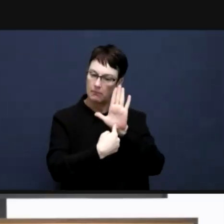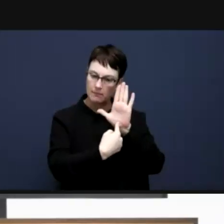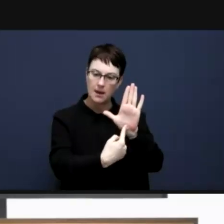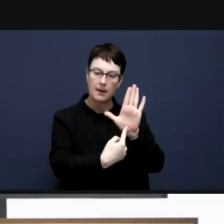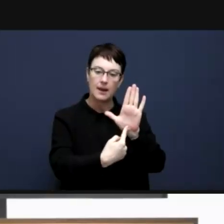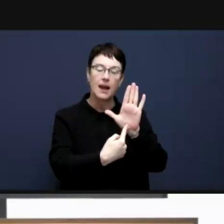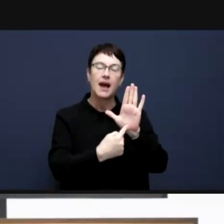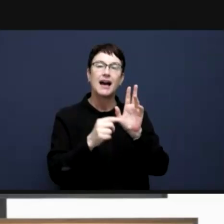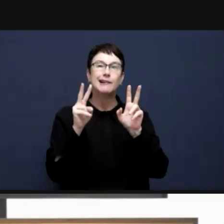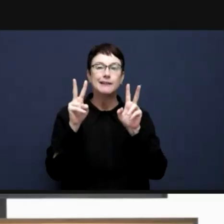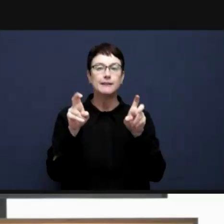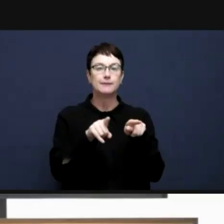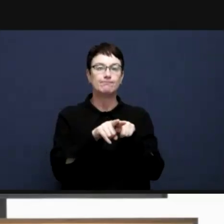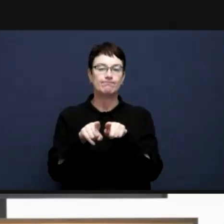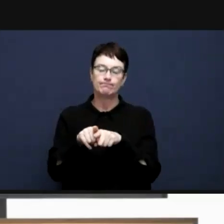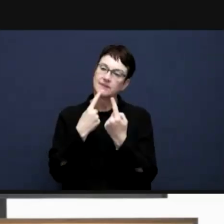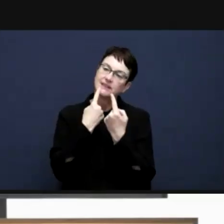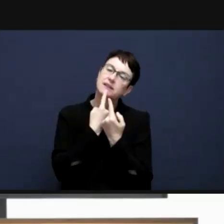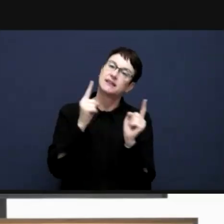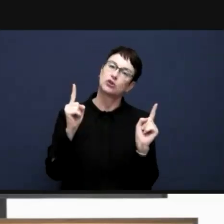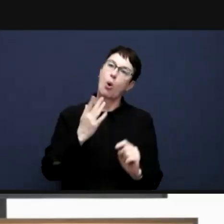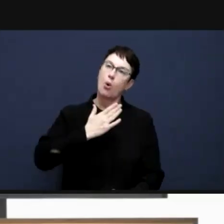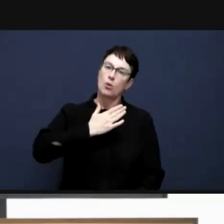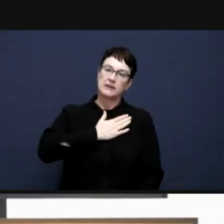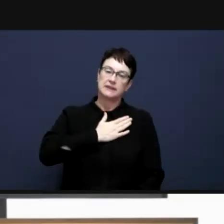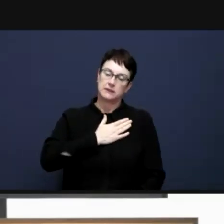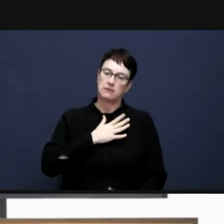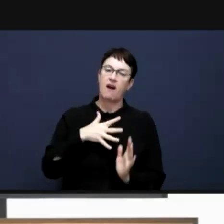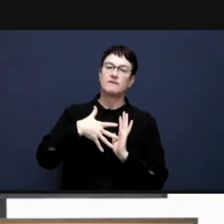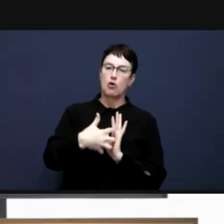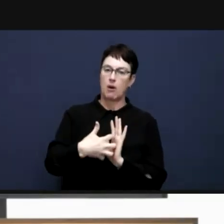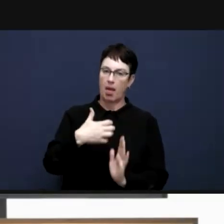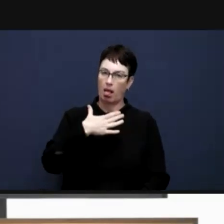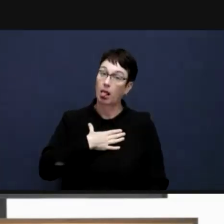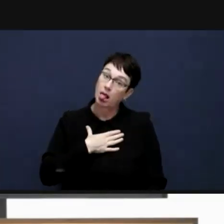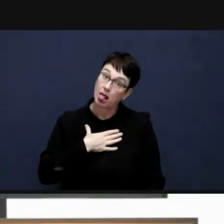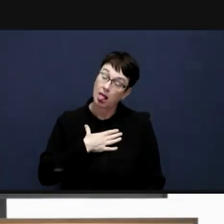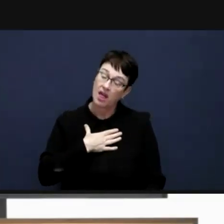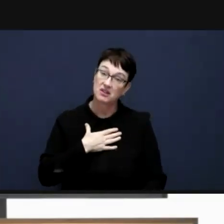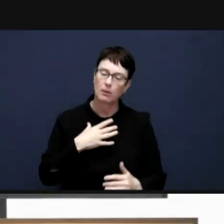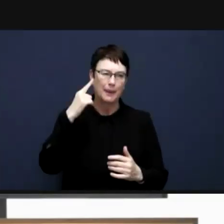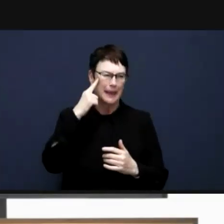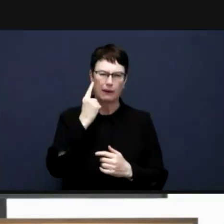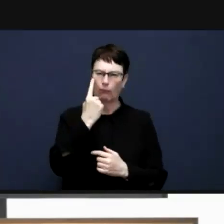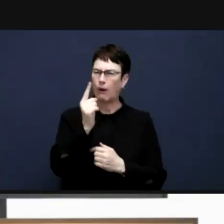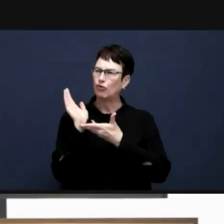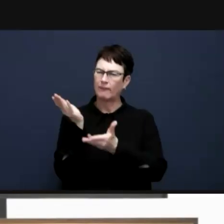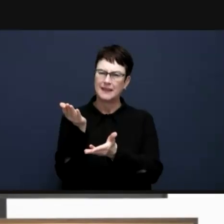vulnerability disclosure from one participant from the UK, who described that in one of their services, I think it was from the context of